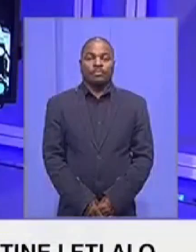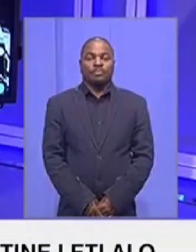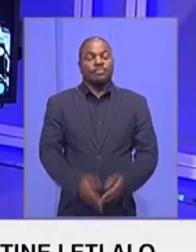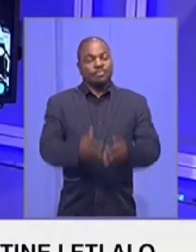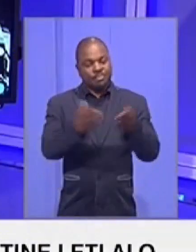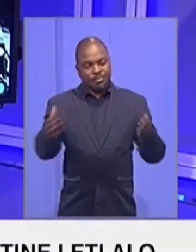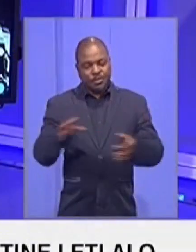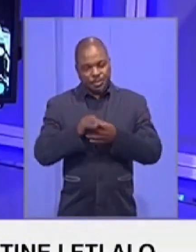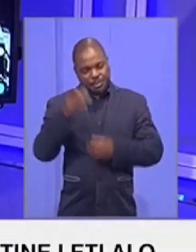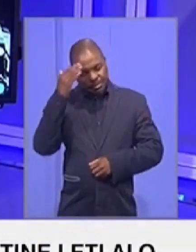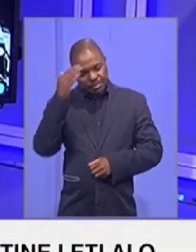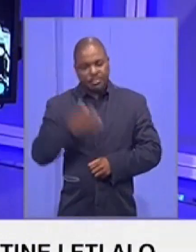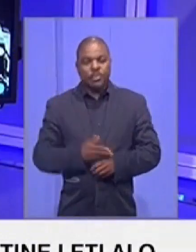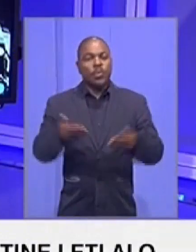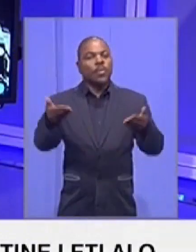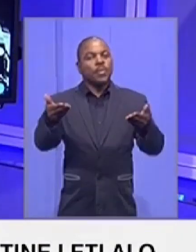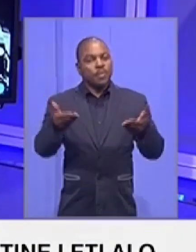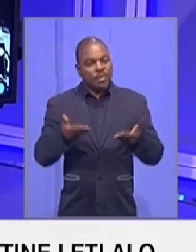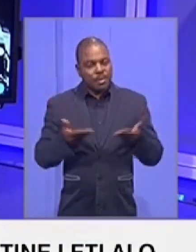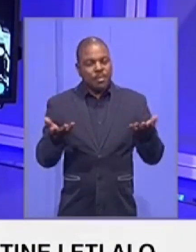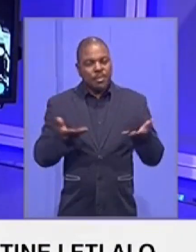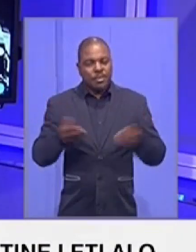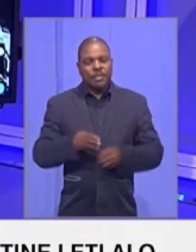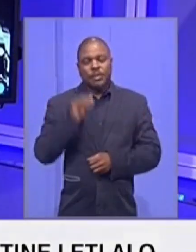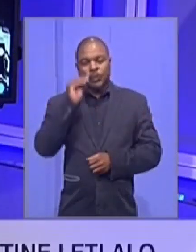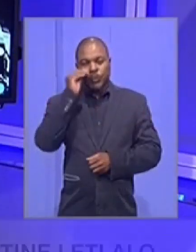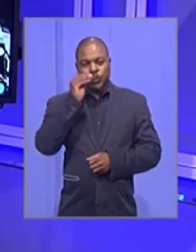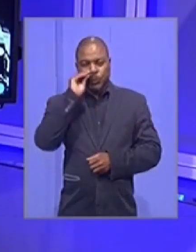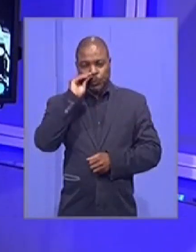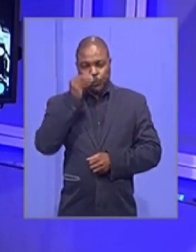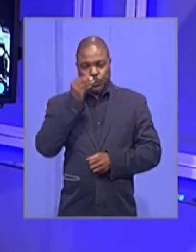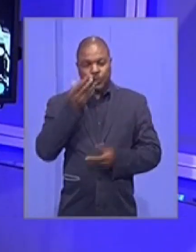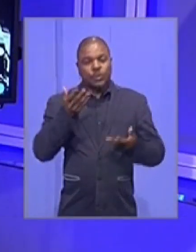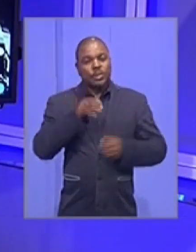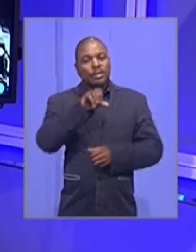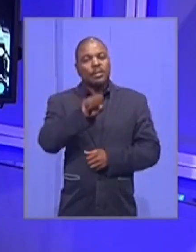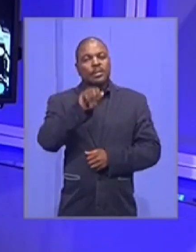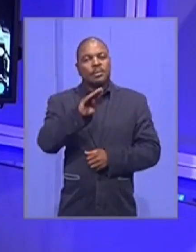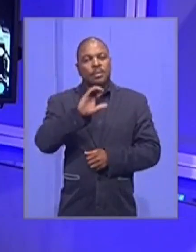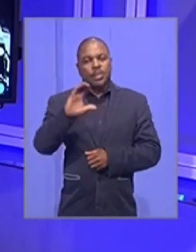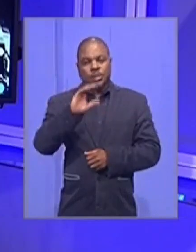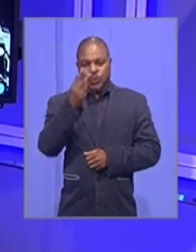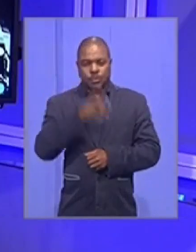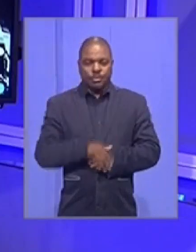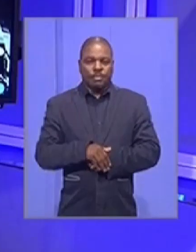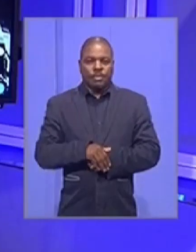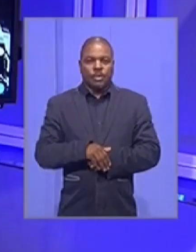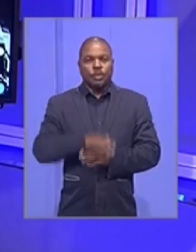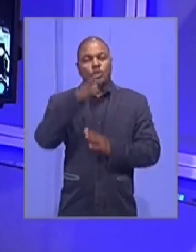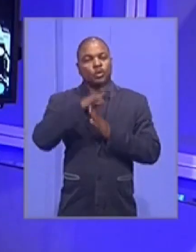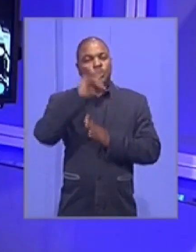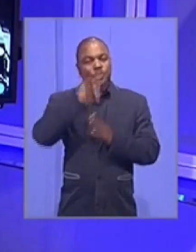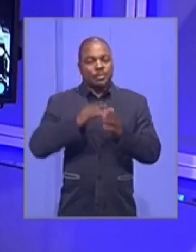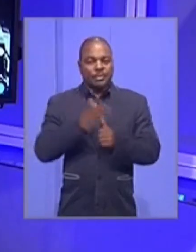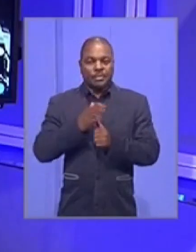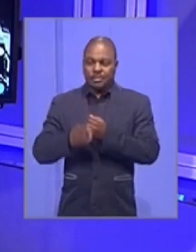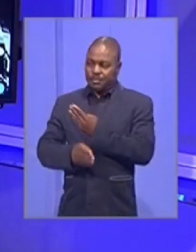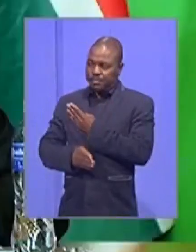Dumelang bahaeso le amoetswe ka diatla tse mofuthu kgasong ena ya ditaba tsa Sesotho mona ho SABC 2. Re qala pele ka dihlooho tsa